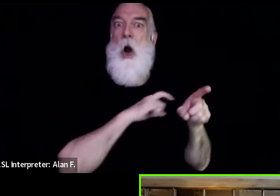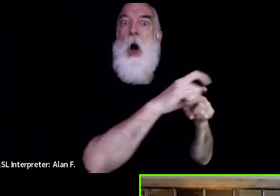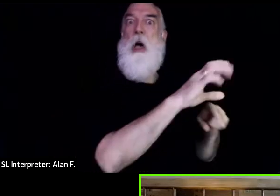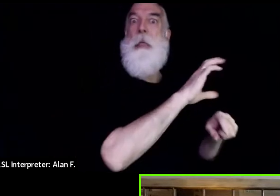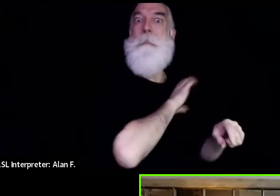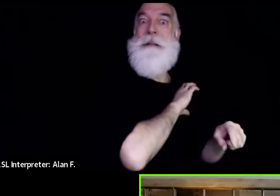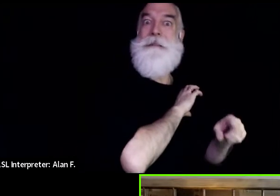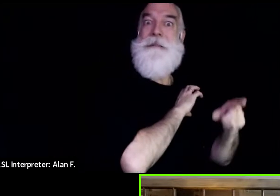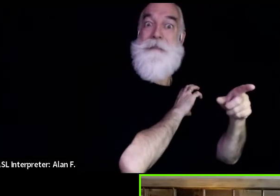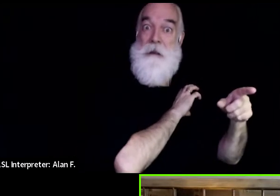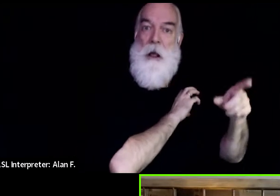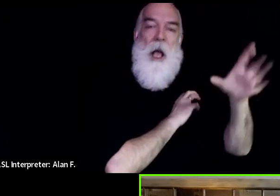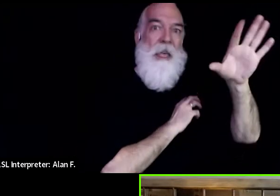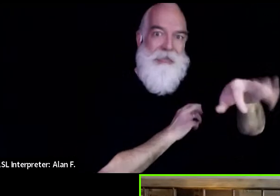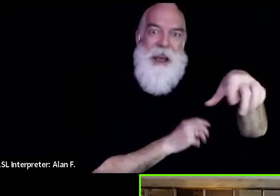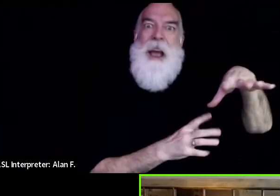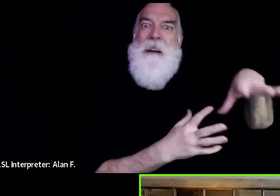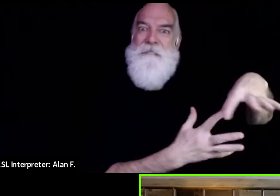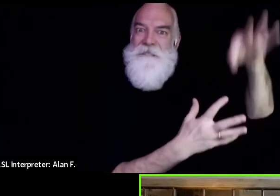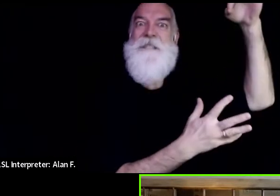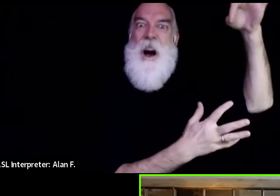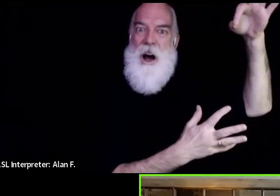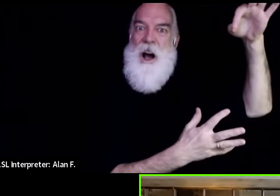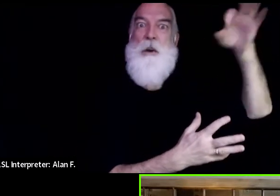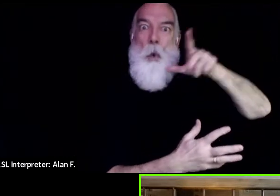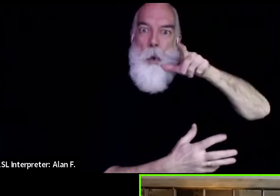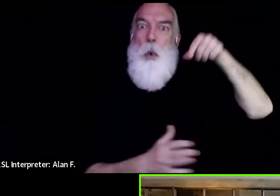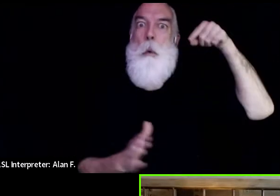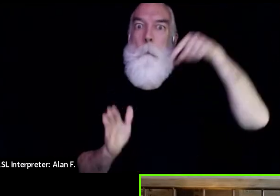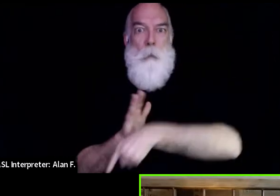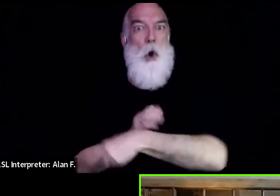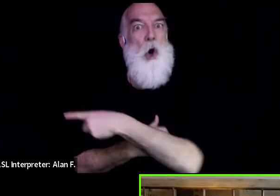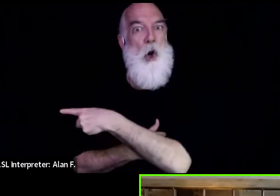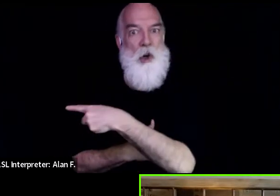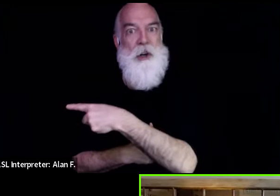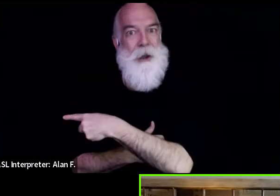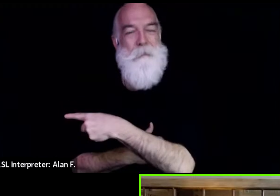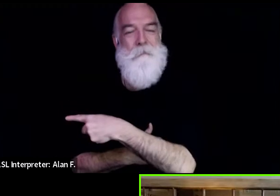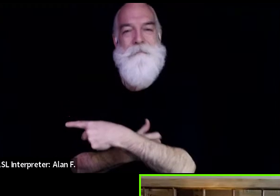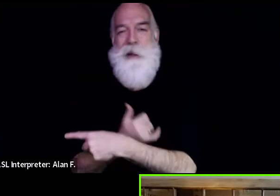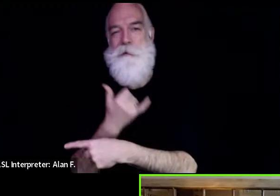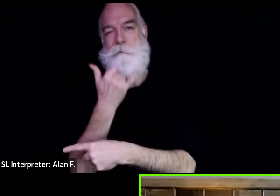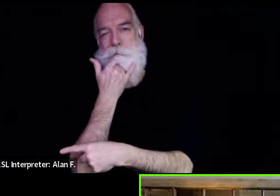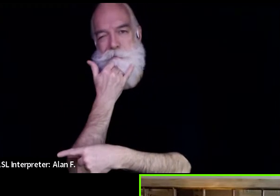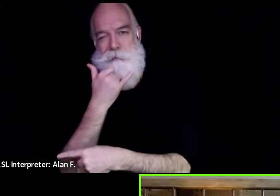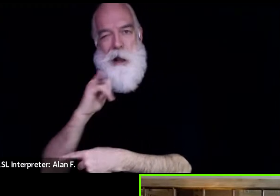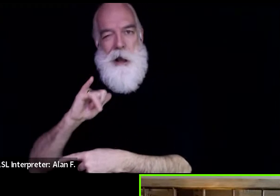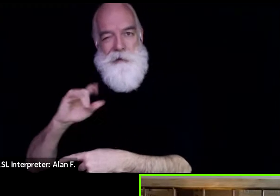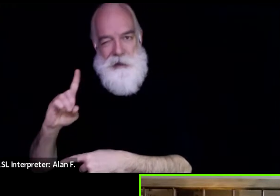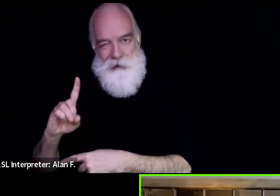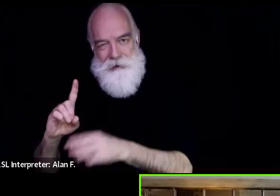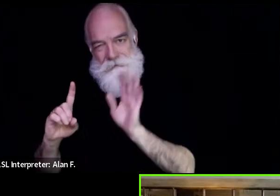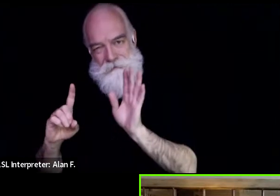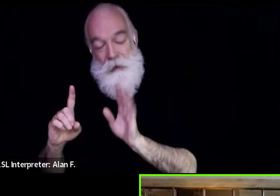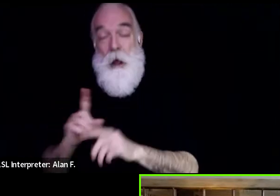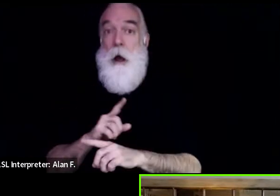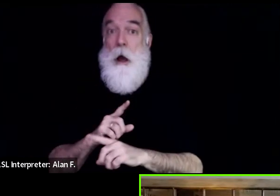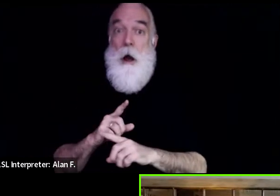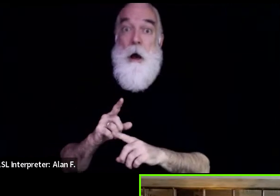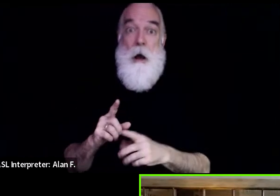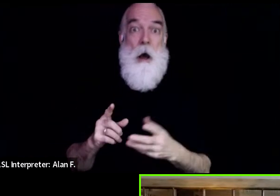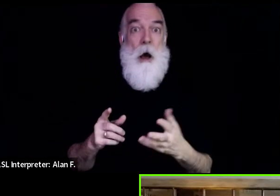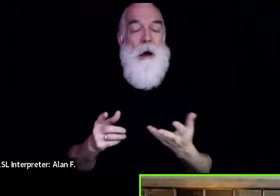of mistaken identity. So I know there's value, but also as the mother of four kids,